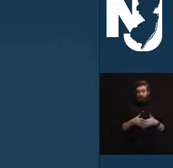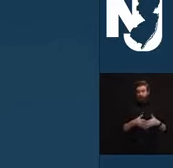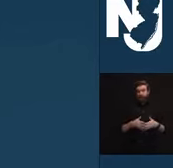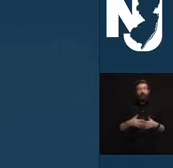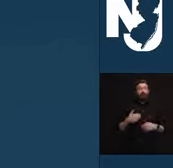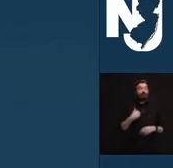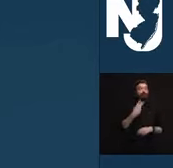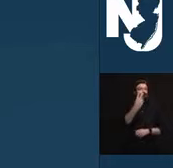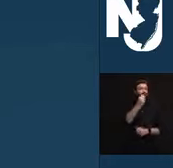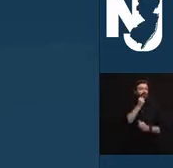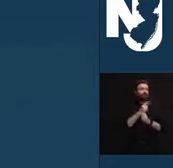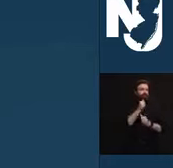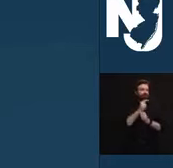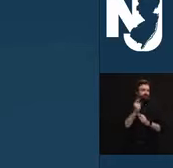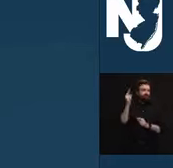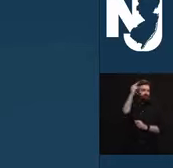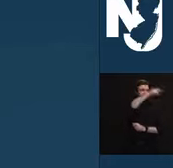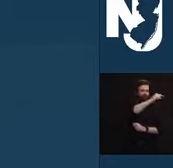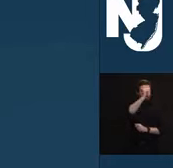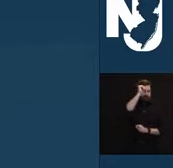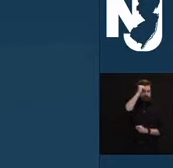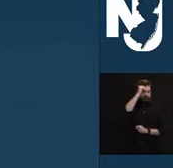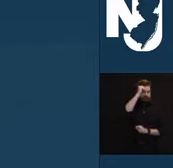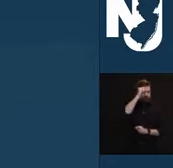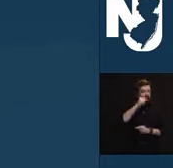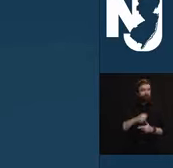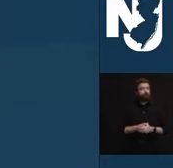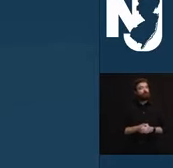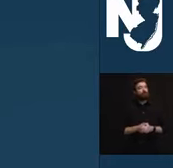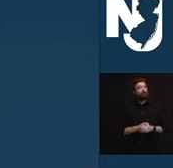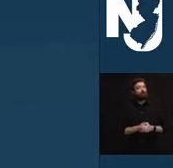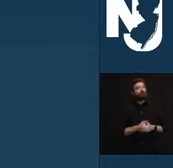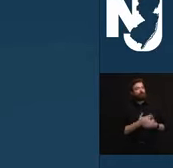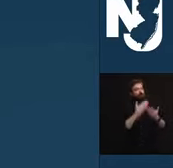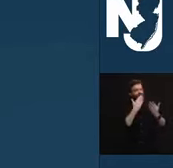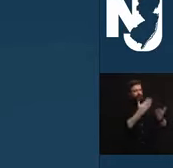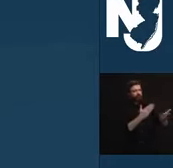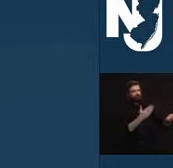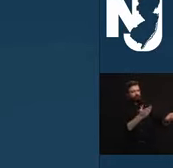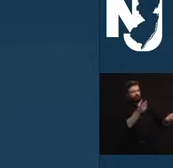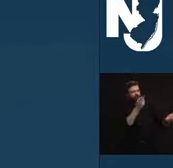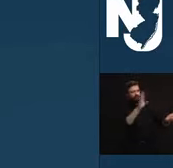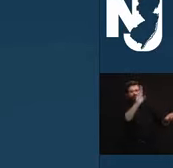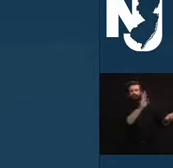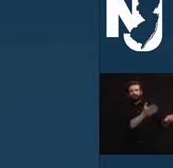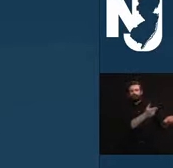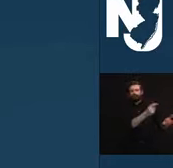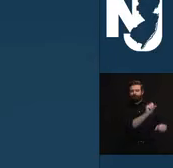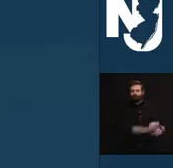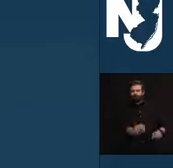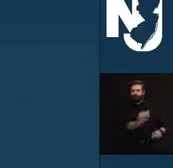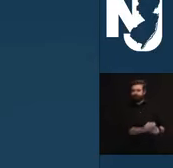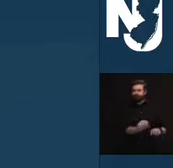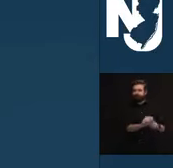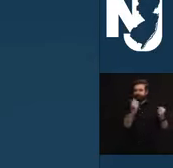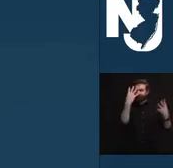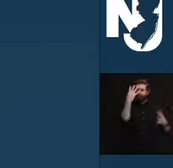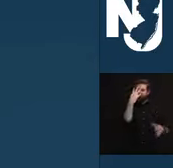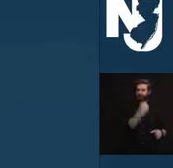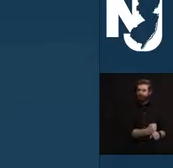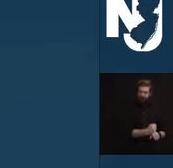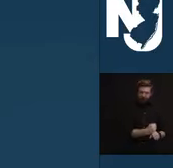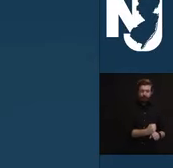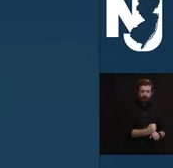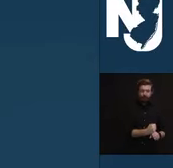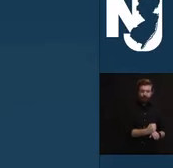in India. We thank Dr. Verma for all she did over an enviable and extraordinary career. We thank her